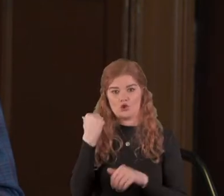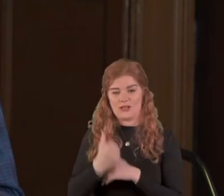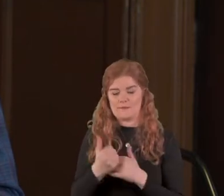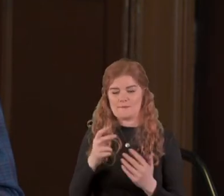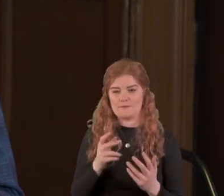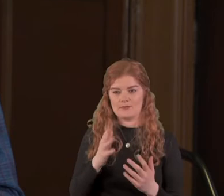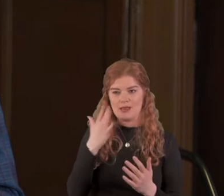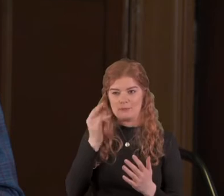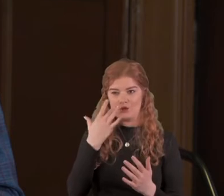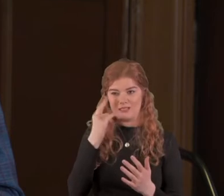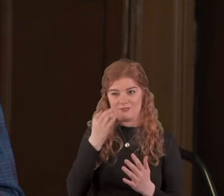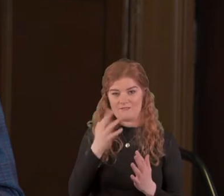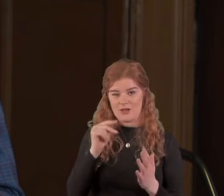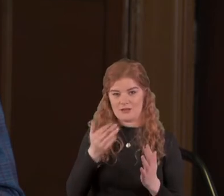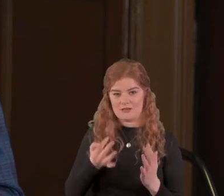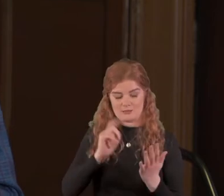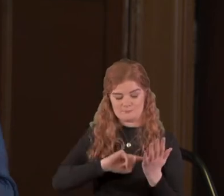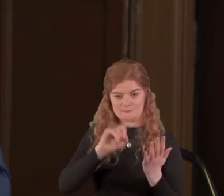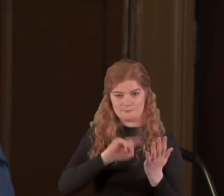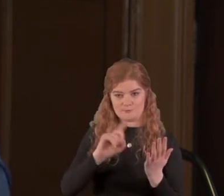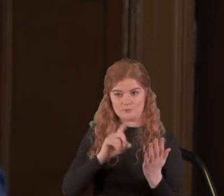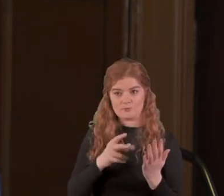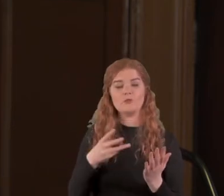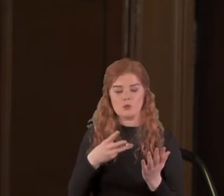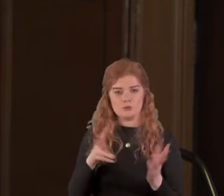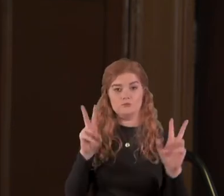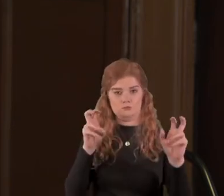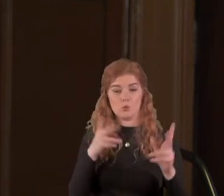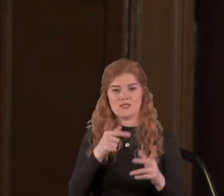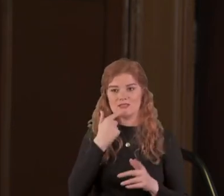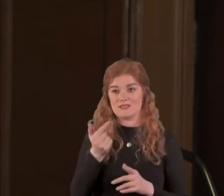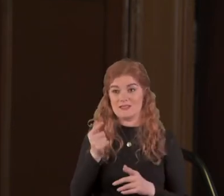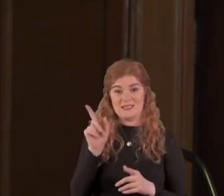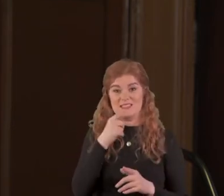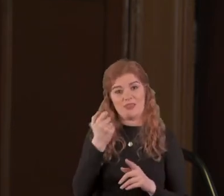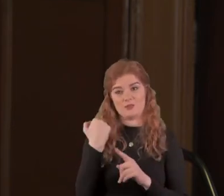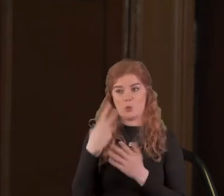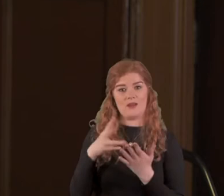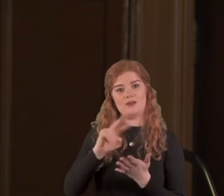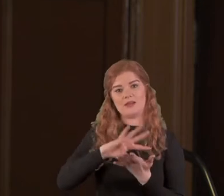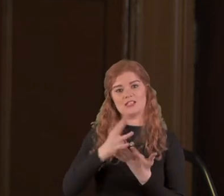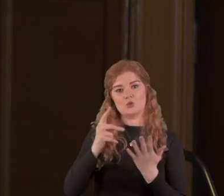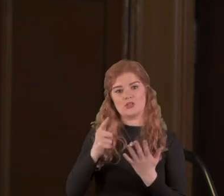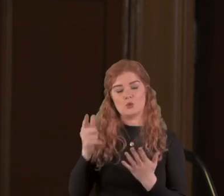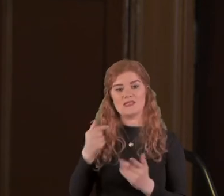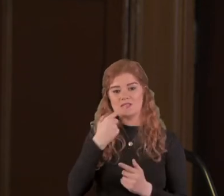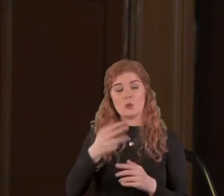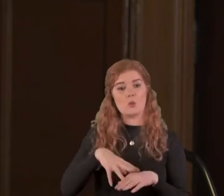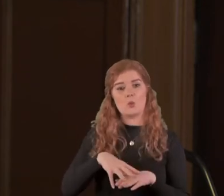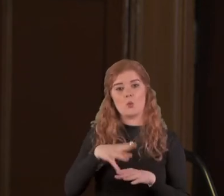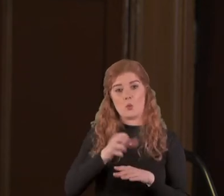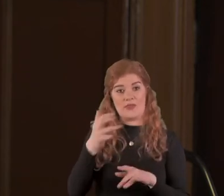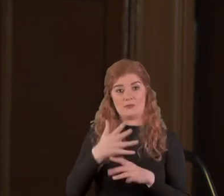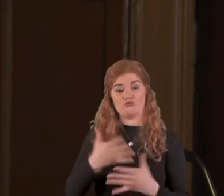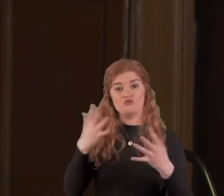Let's hope I can find it. As the deluge, now this is, he says this in 1922, as the deluge of the Great